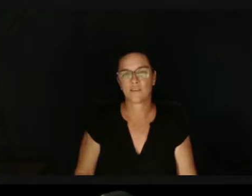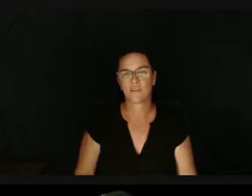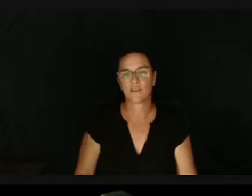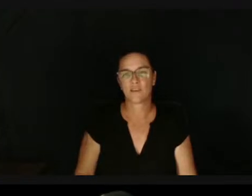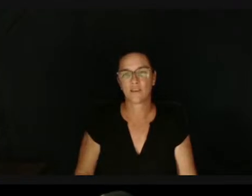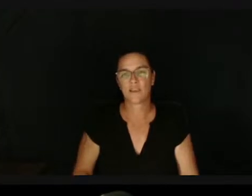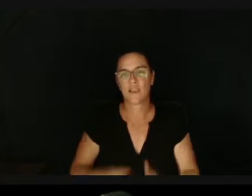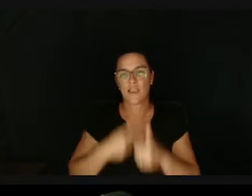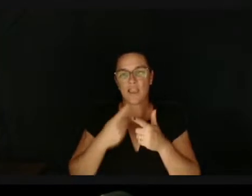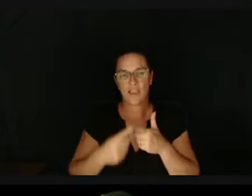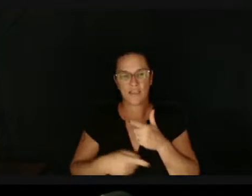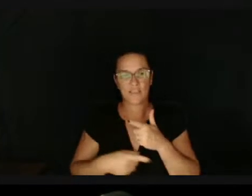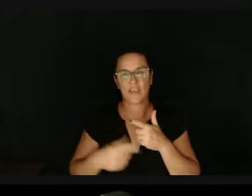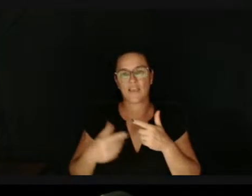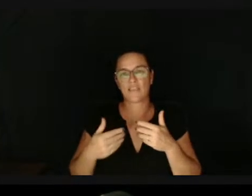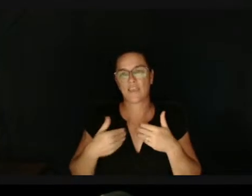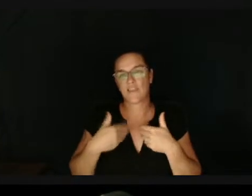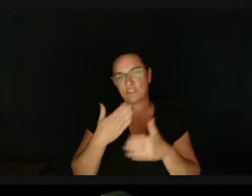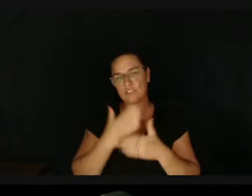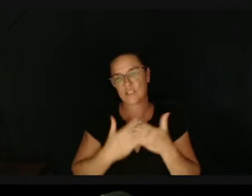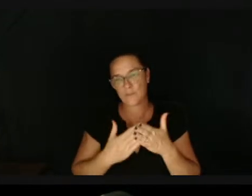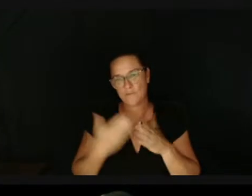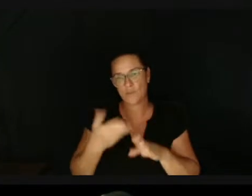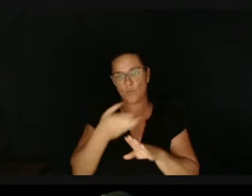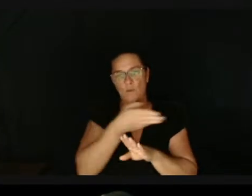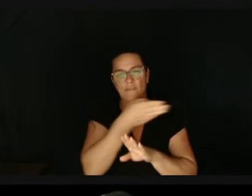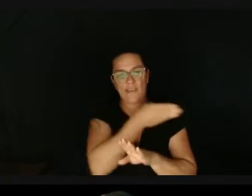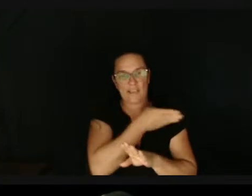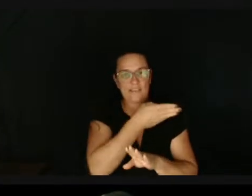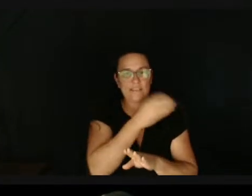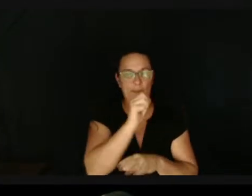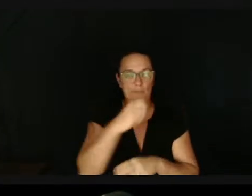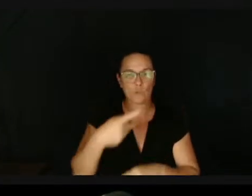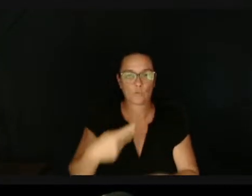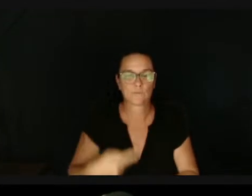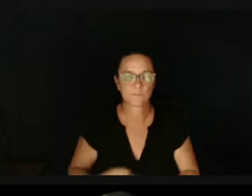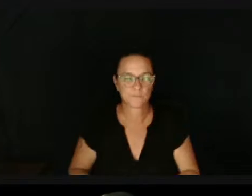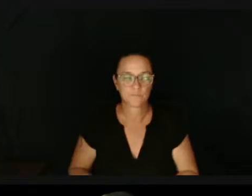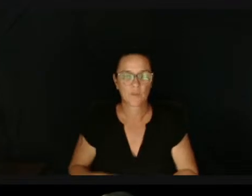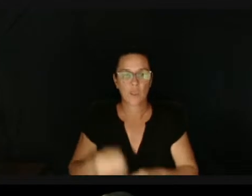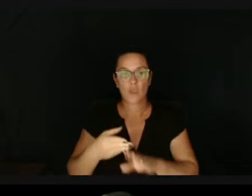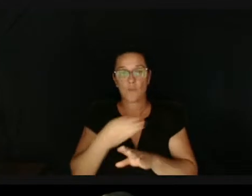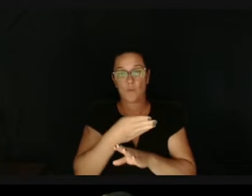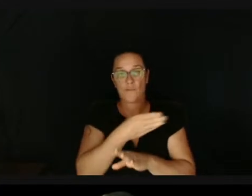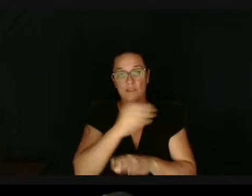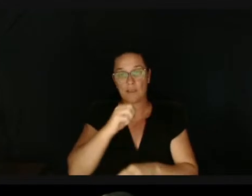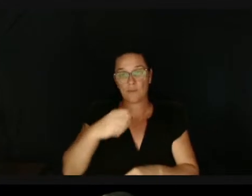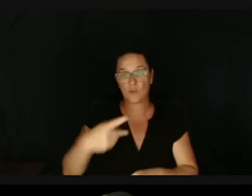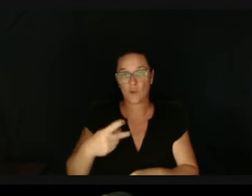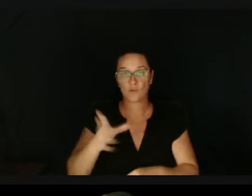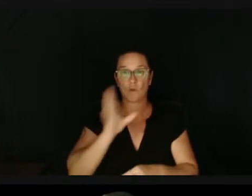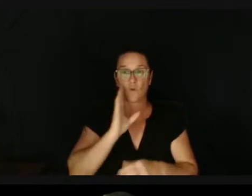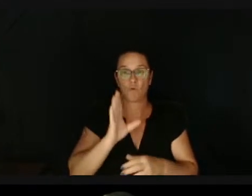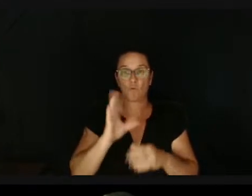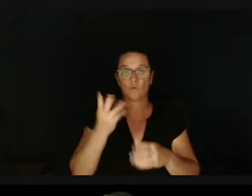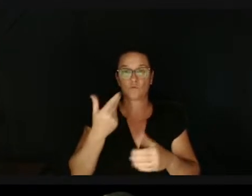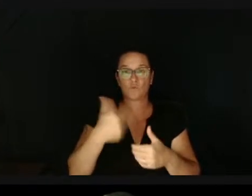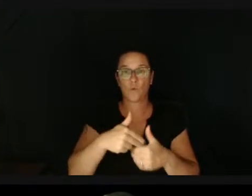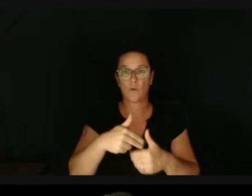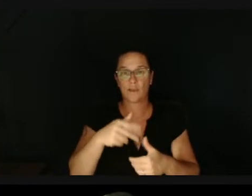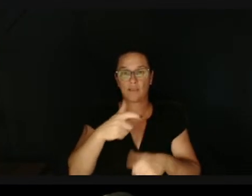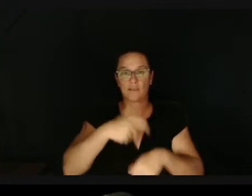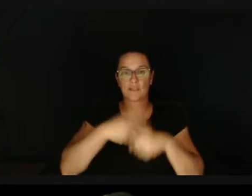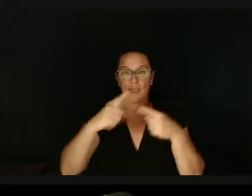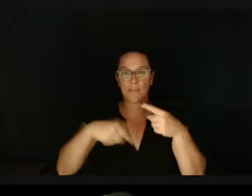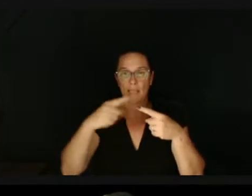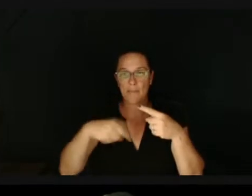And then they get into some of the previous episodes. So previous episodes will join that time lapse to what we have over here.